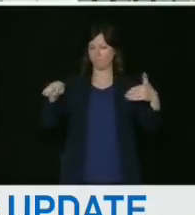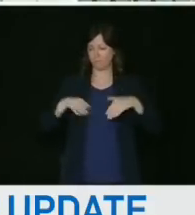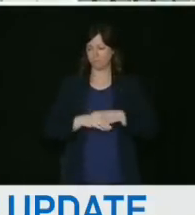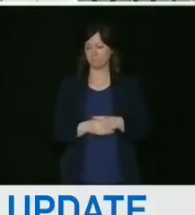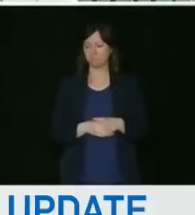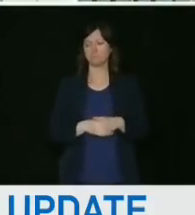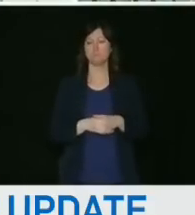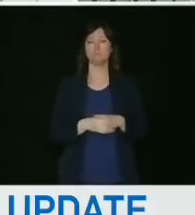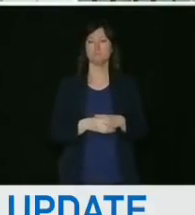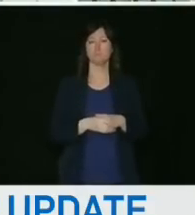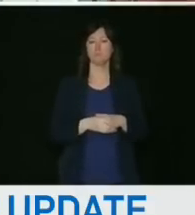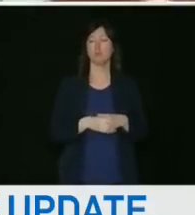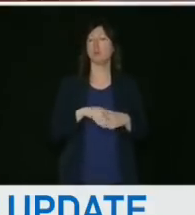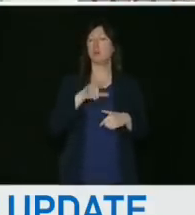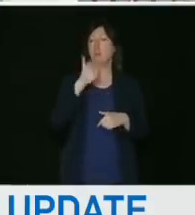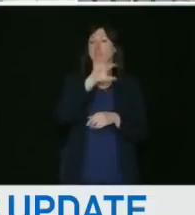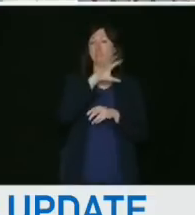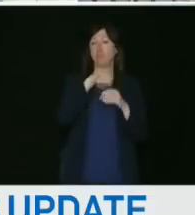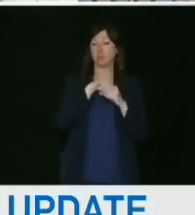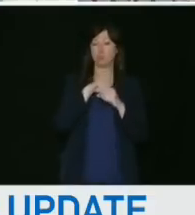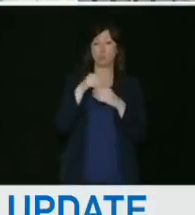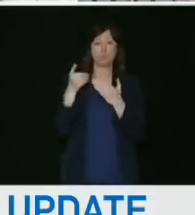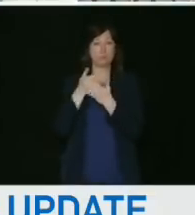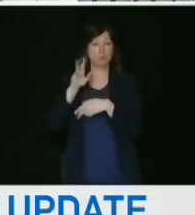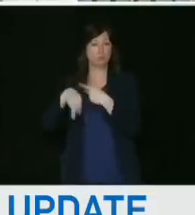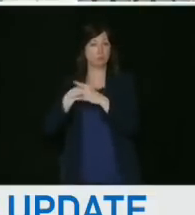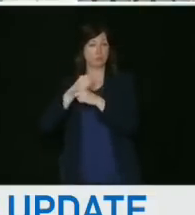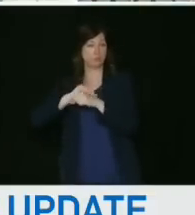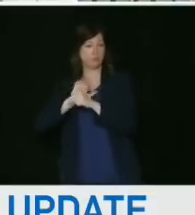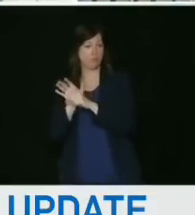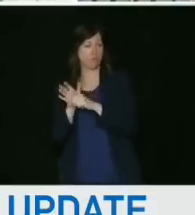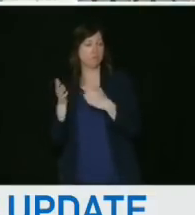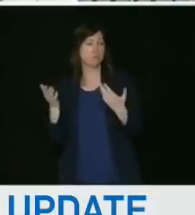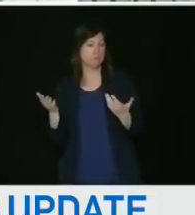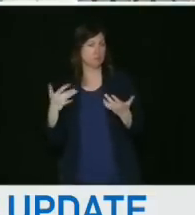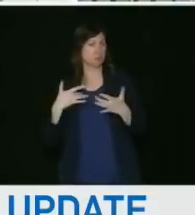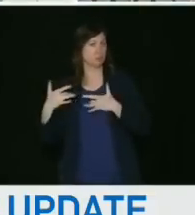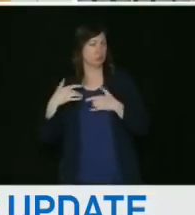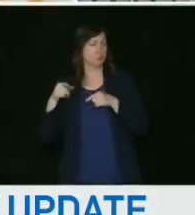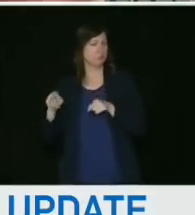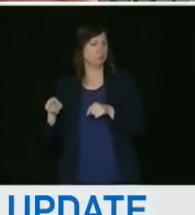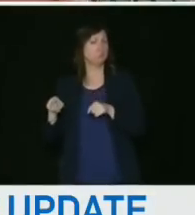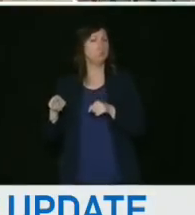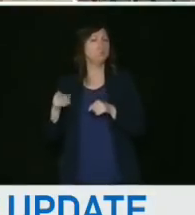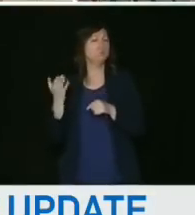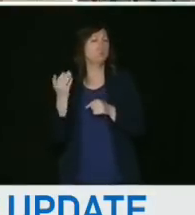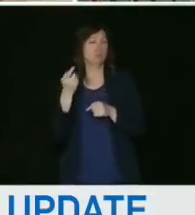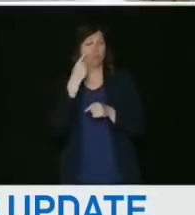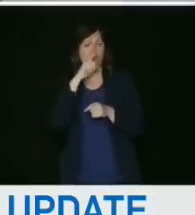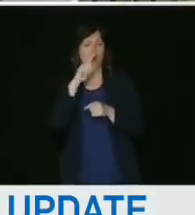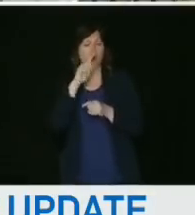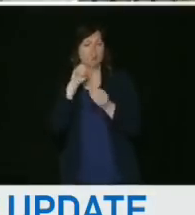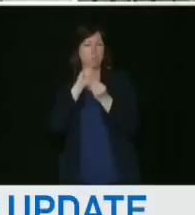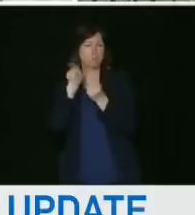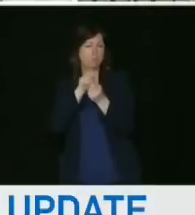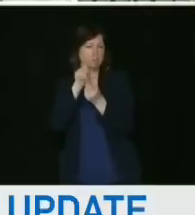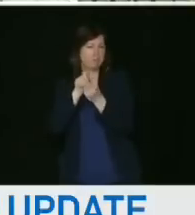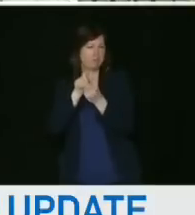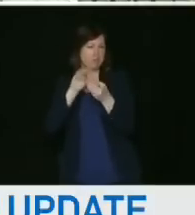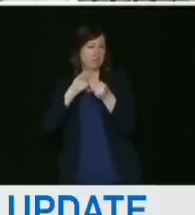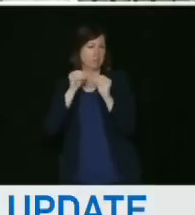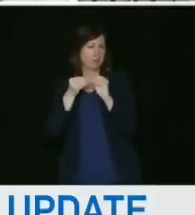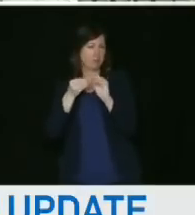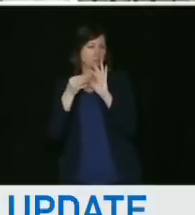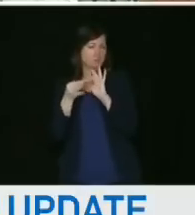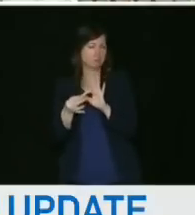the curve if we include the variants of concern. Could you just give us some more specific figures with regard